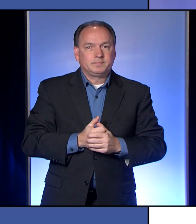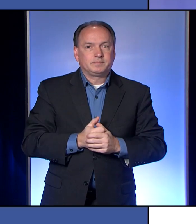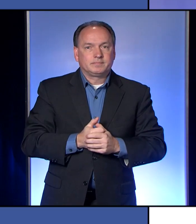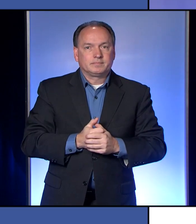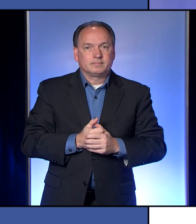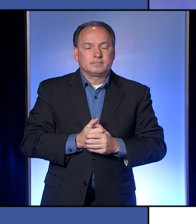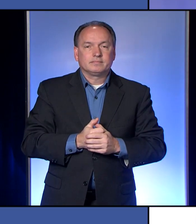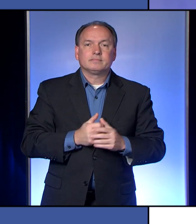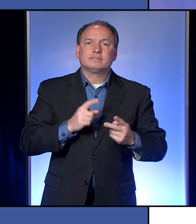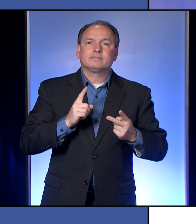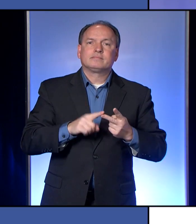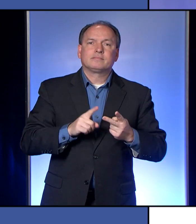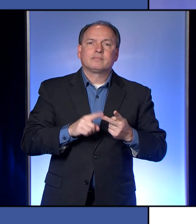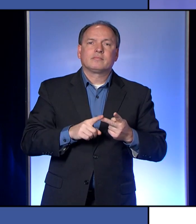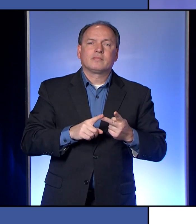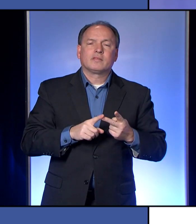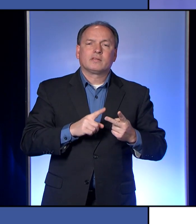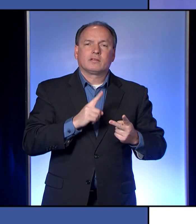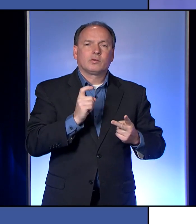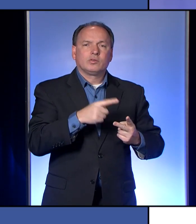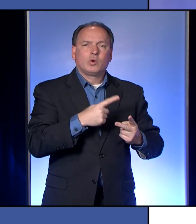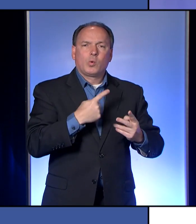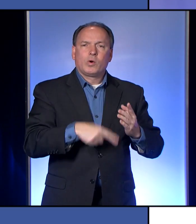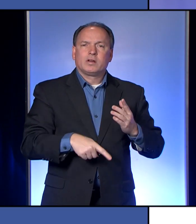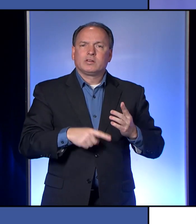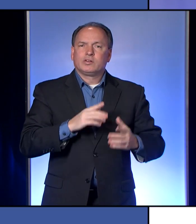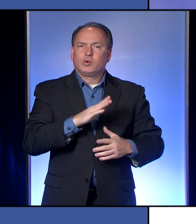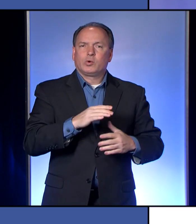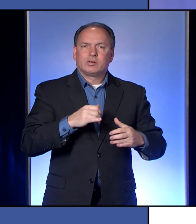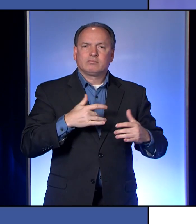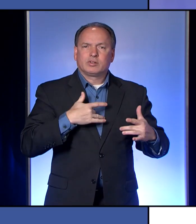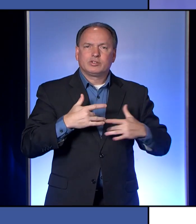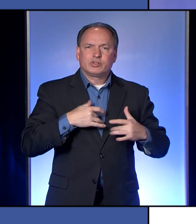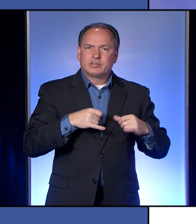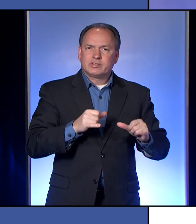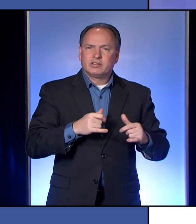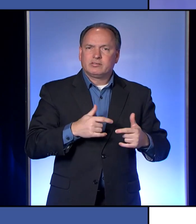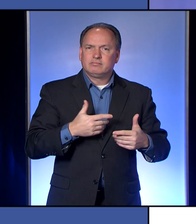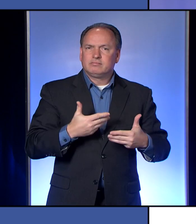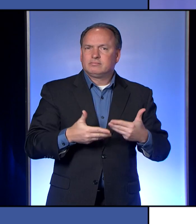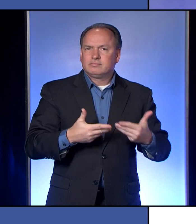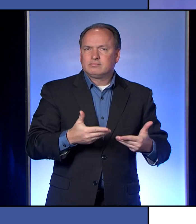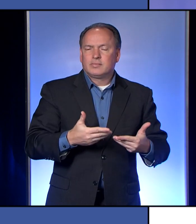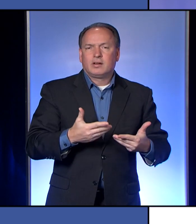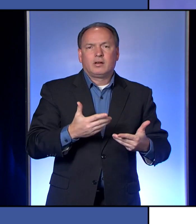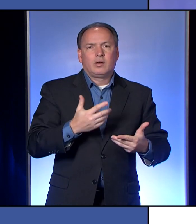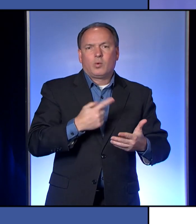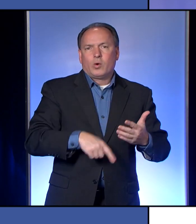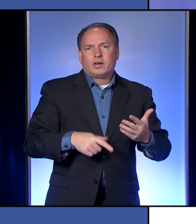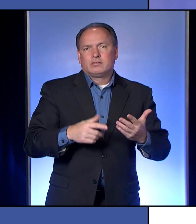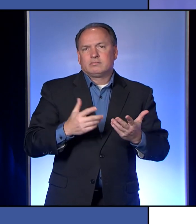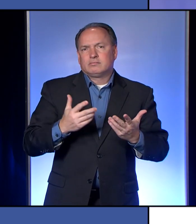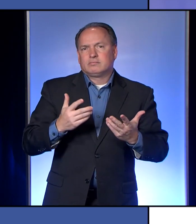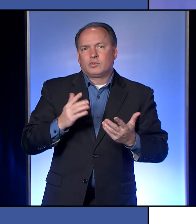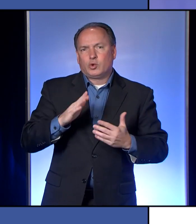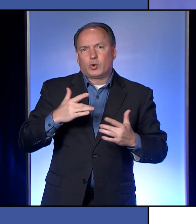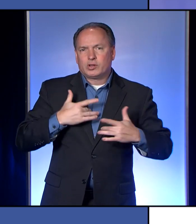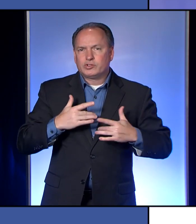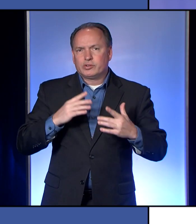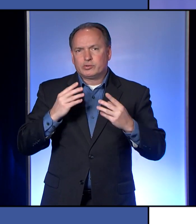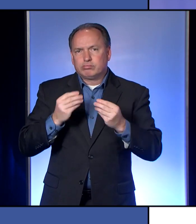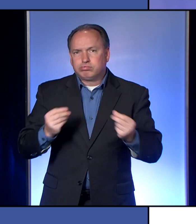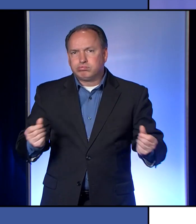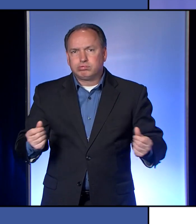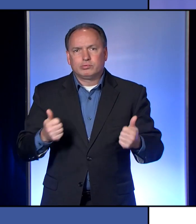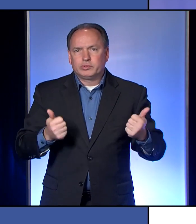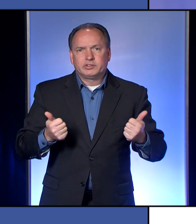And what concerns here still linger, and what ones, if any, have been eased a little bit after seeing this go for a week?